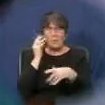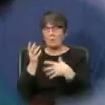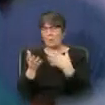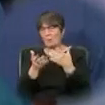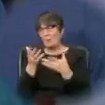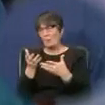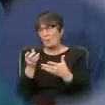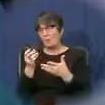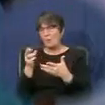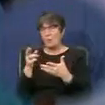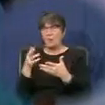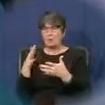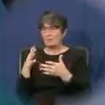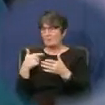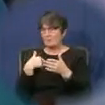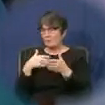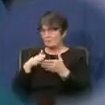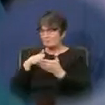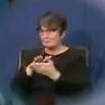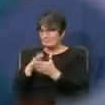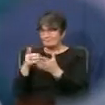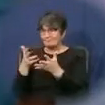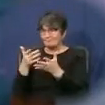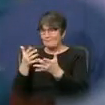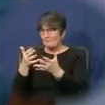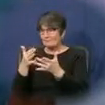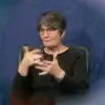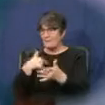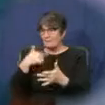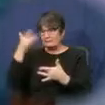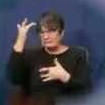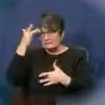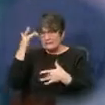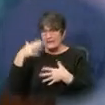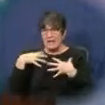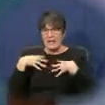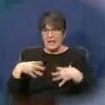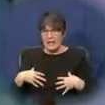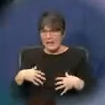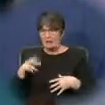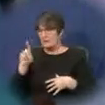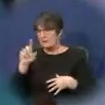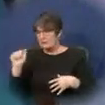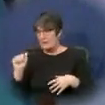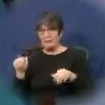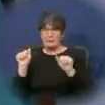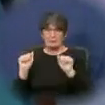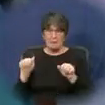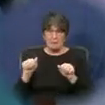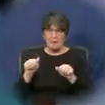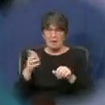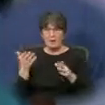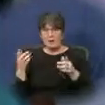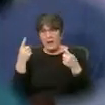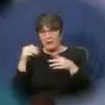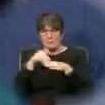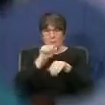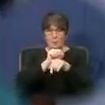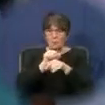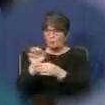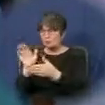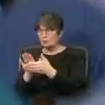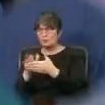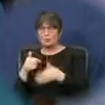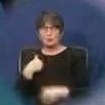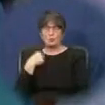with our challenges of health and abilities and disabilities at work, at school, whatever we might be, that we're always,